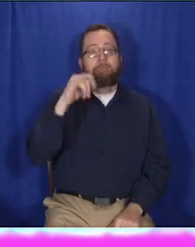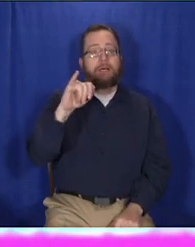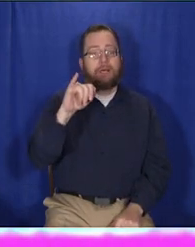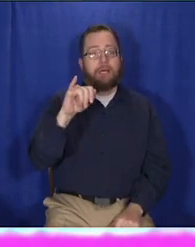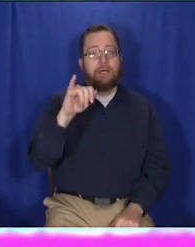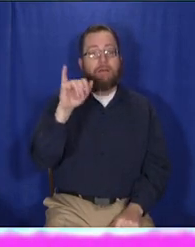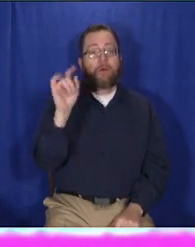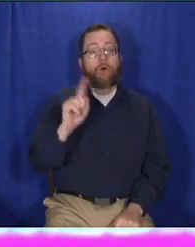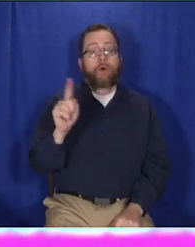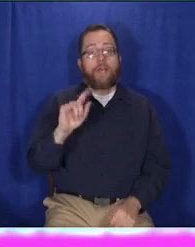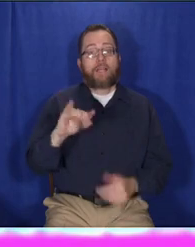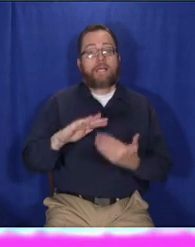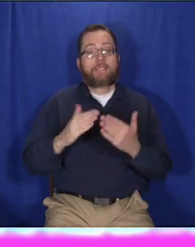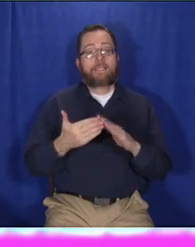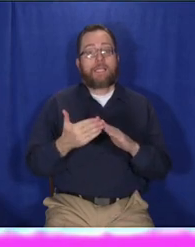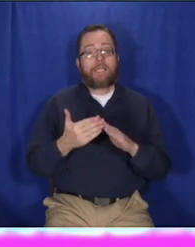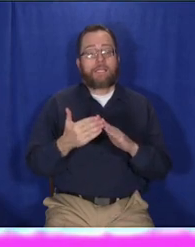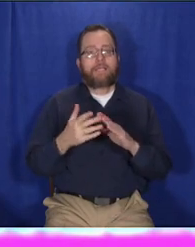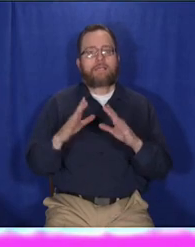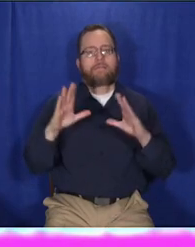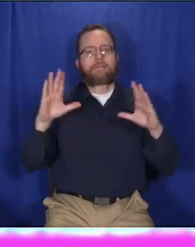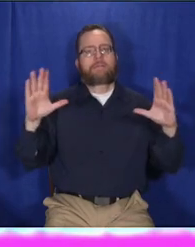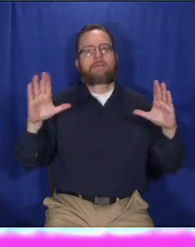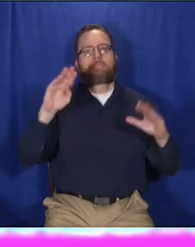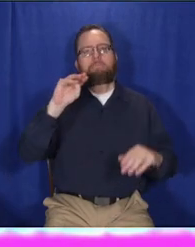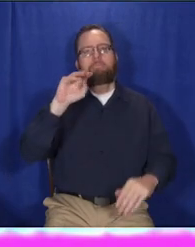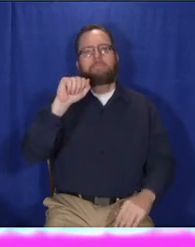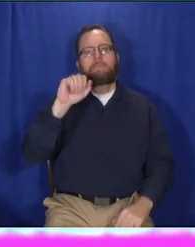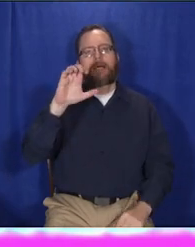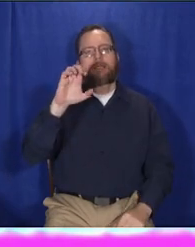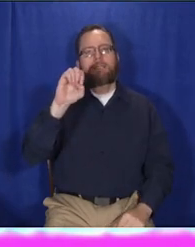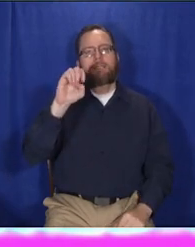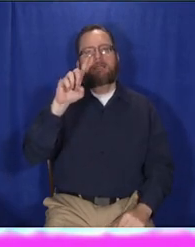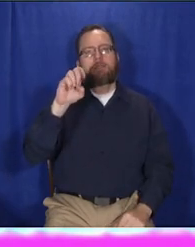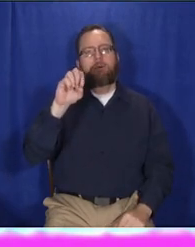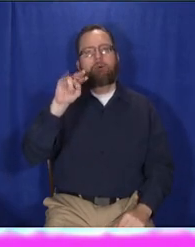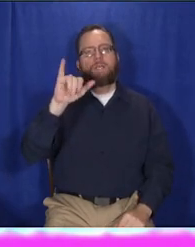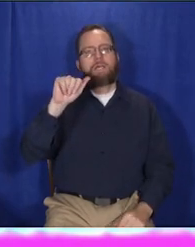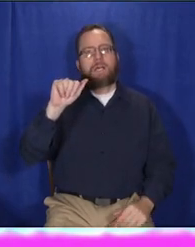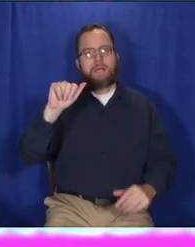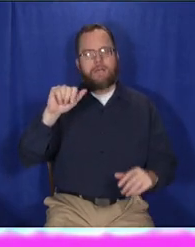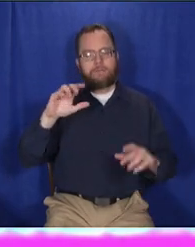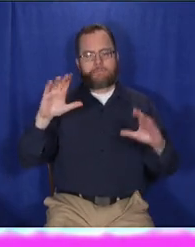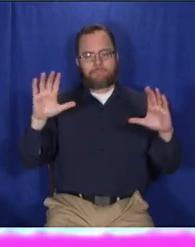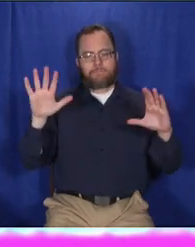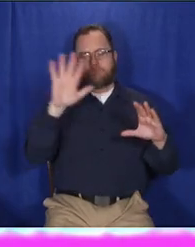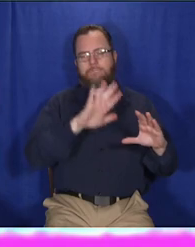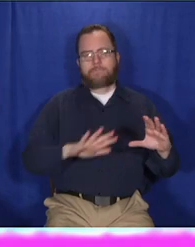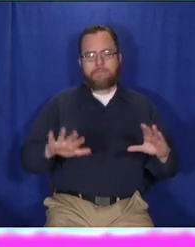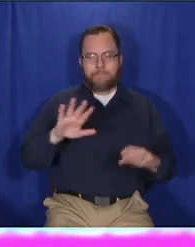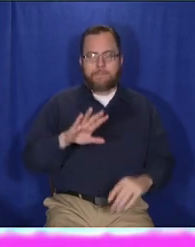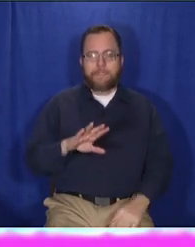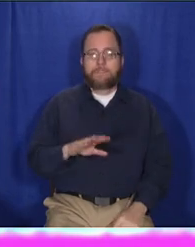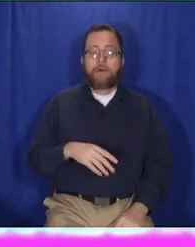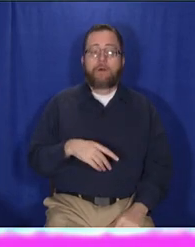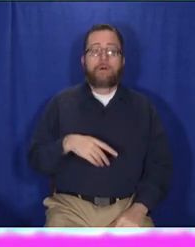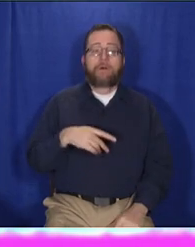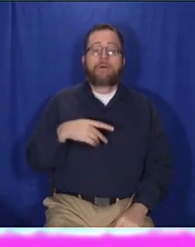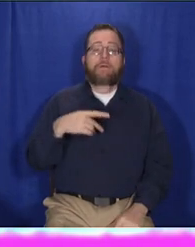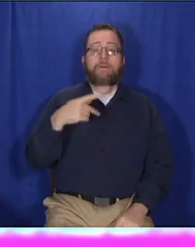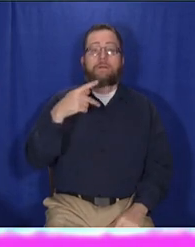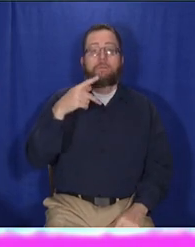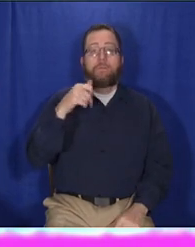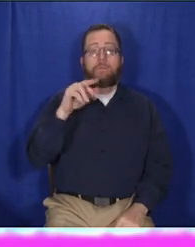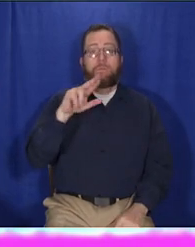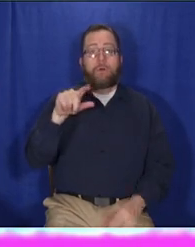region of Macedonia. And when Paul later wrote to the Corinthians, he talks about the Philippian church. Look at what he